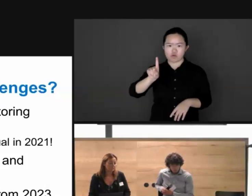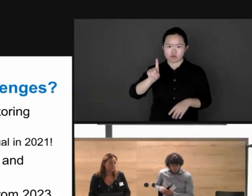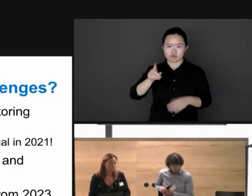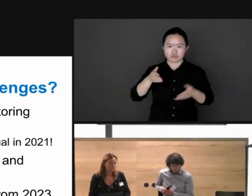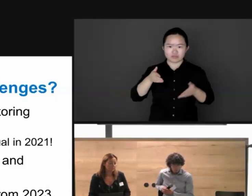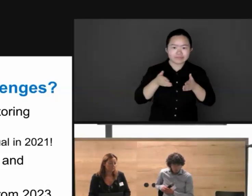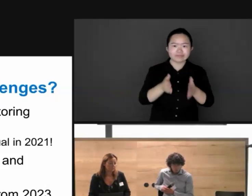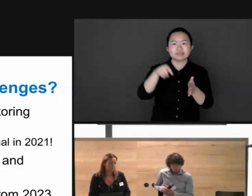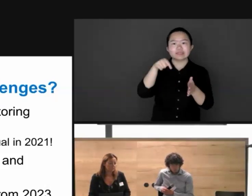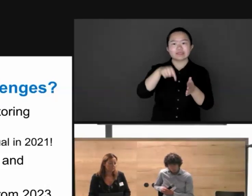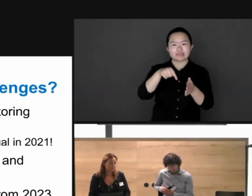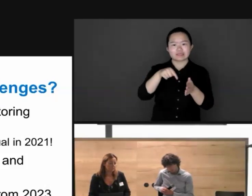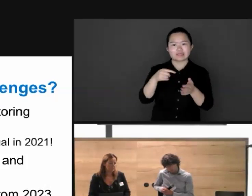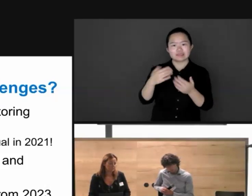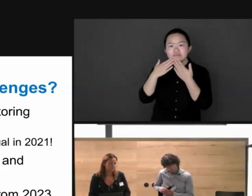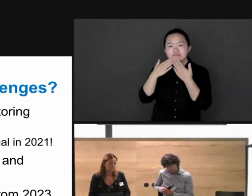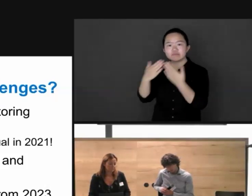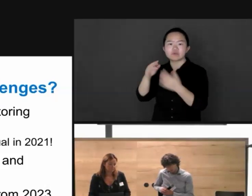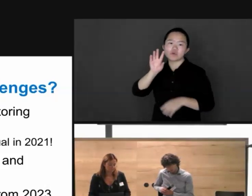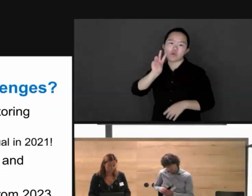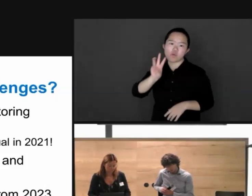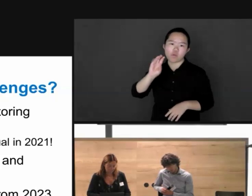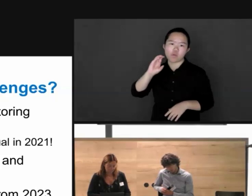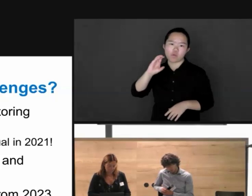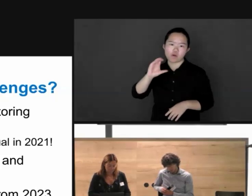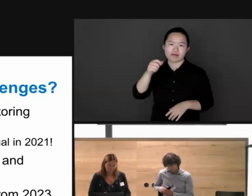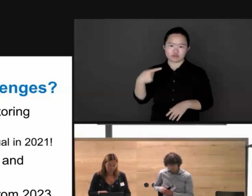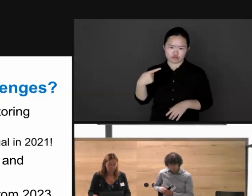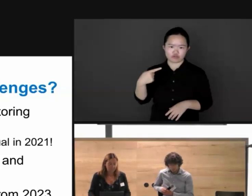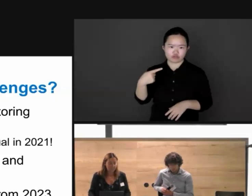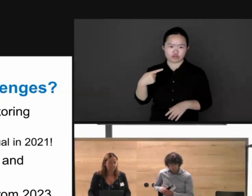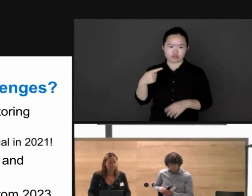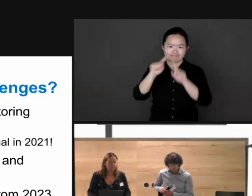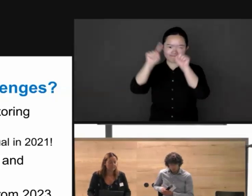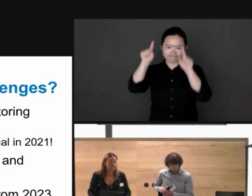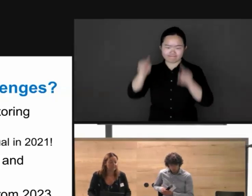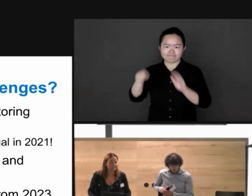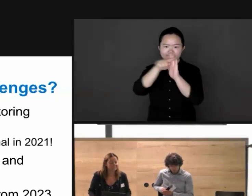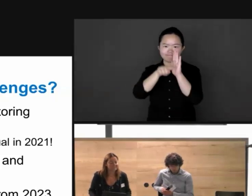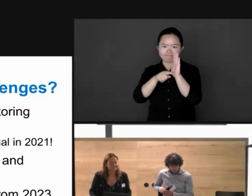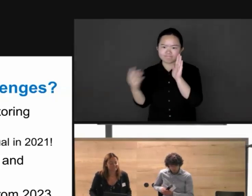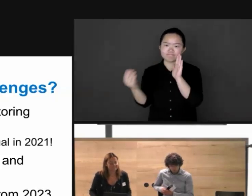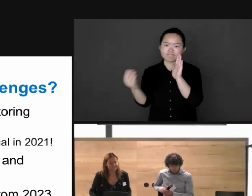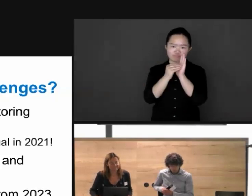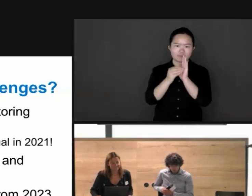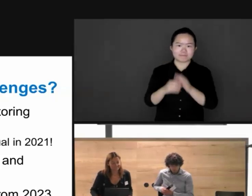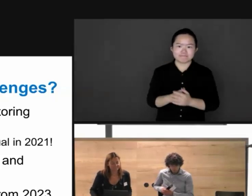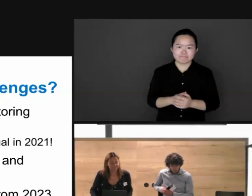back then was a Swedish testing manual, and I'm still thankful to my Swedish colleagues for sharing